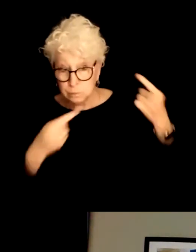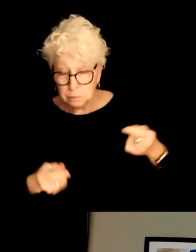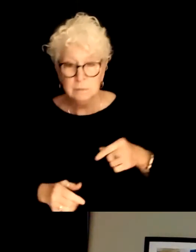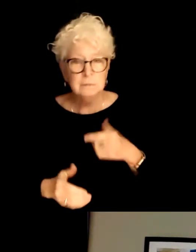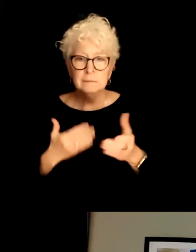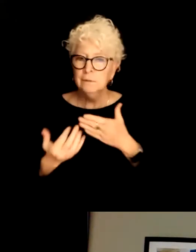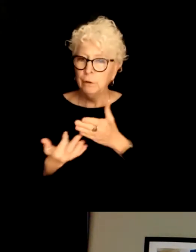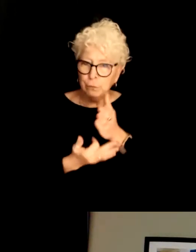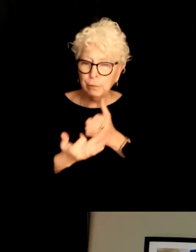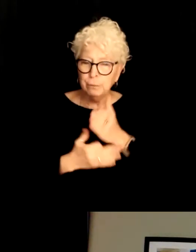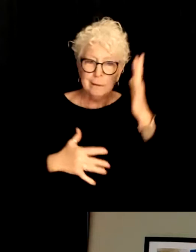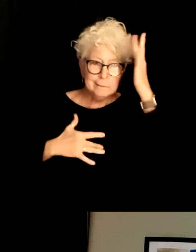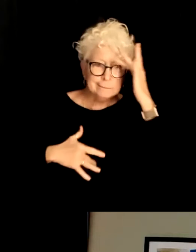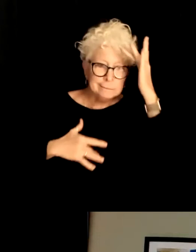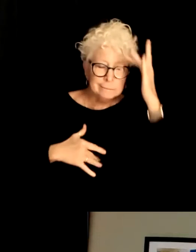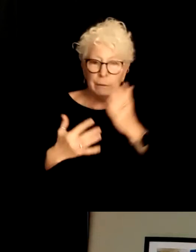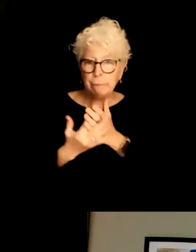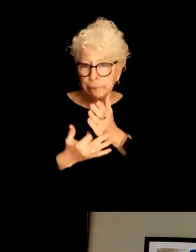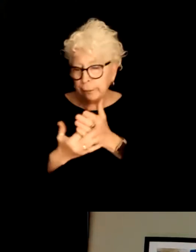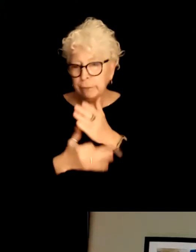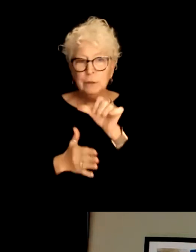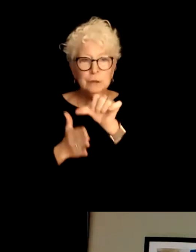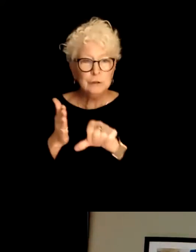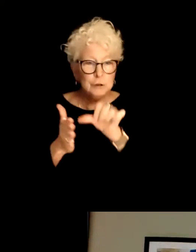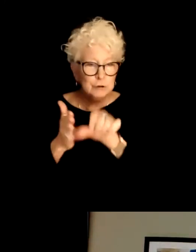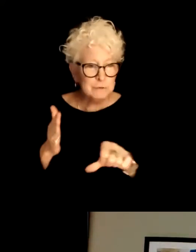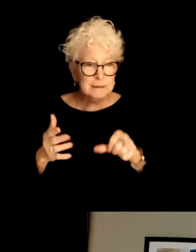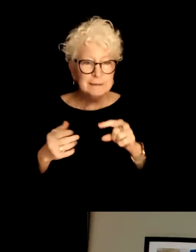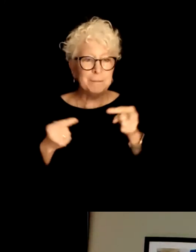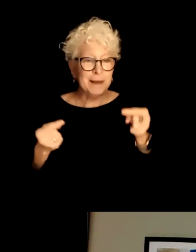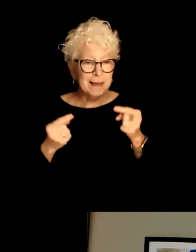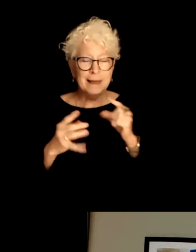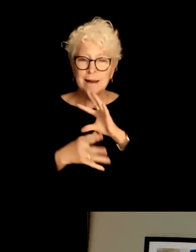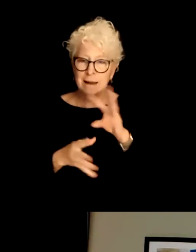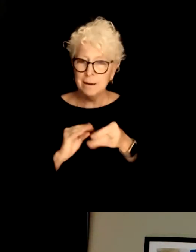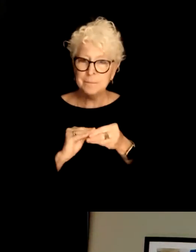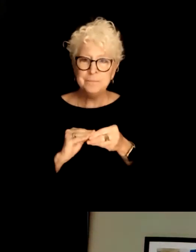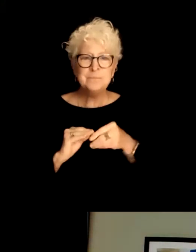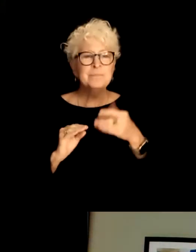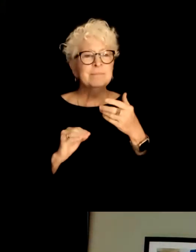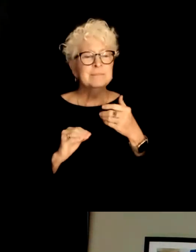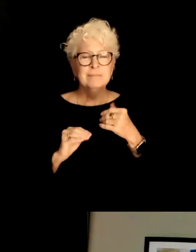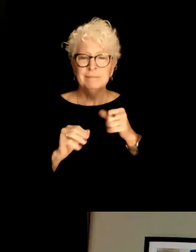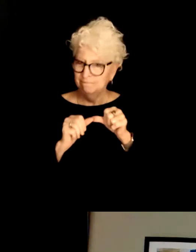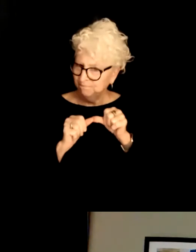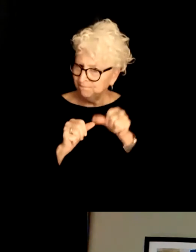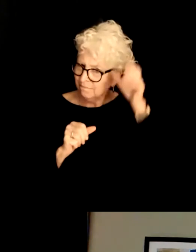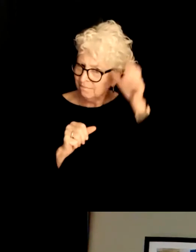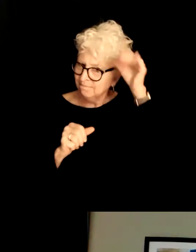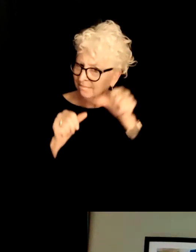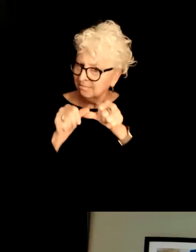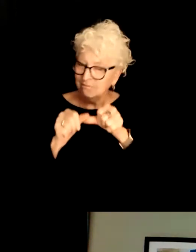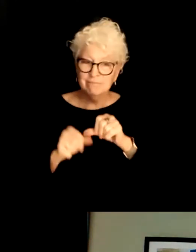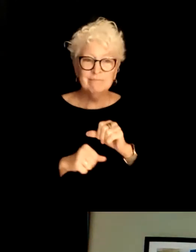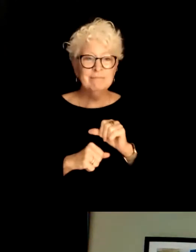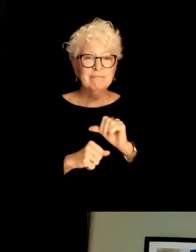surgeries, despite all the everything. Because though our cases and our histories are separate, although